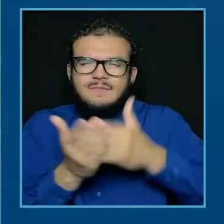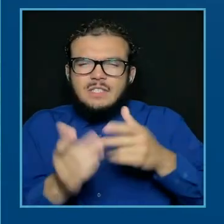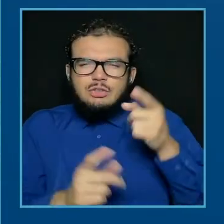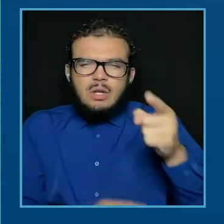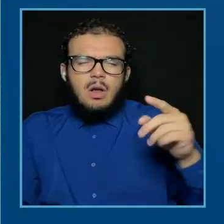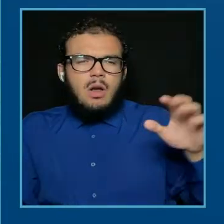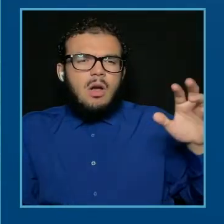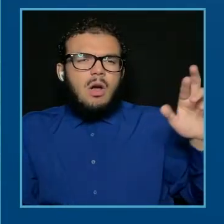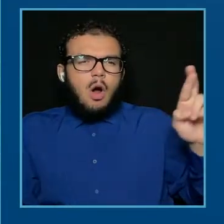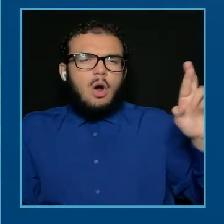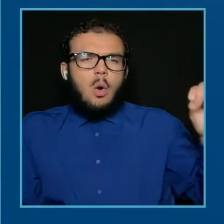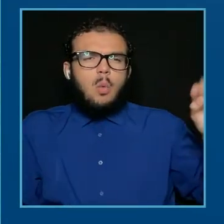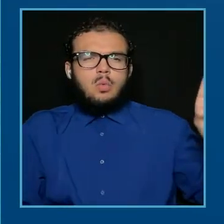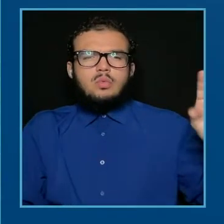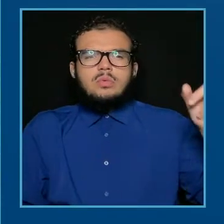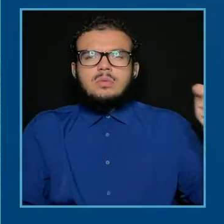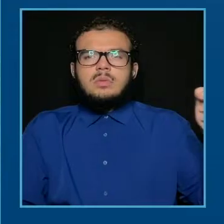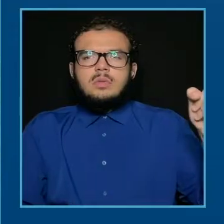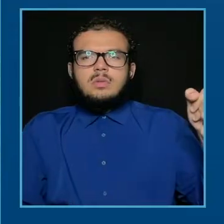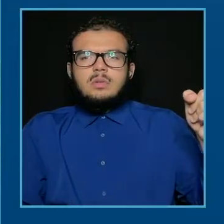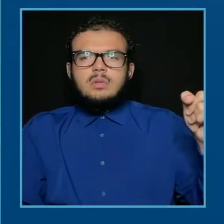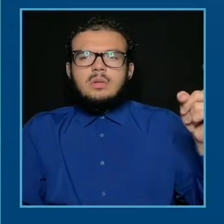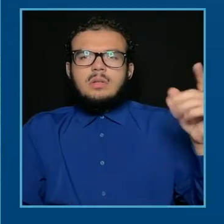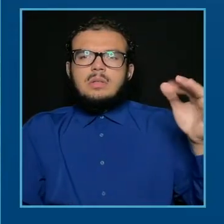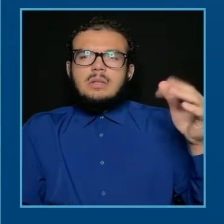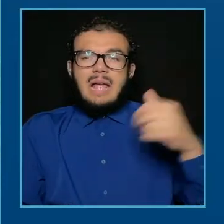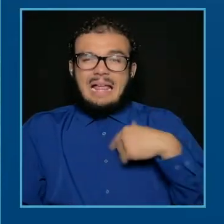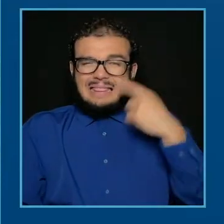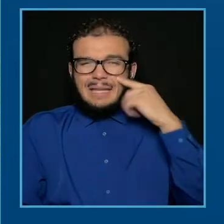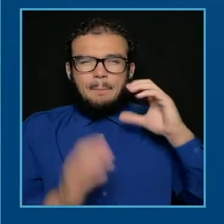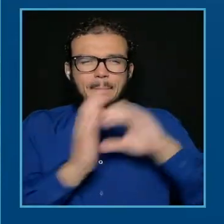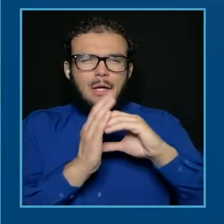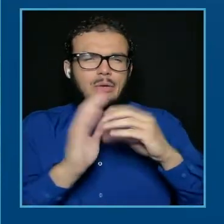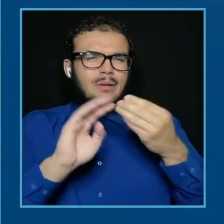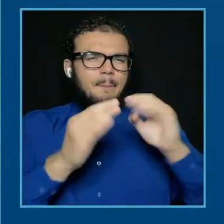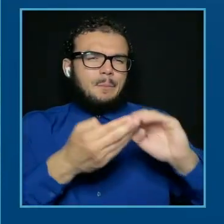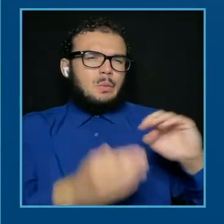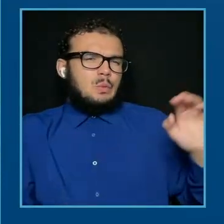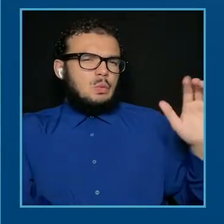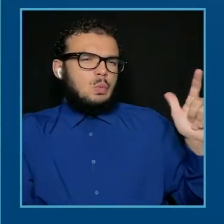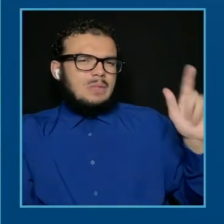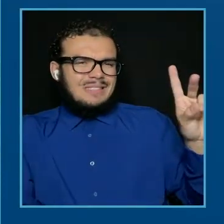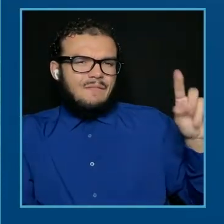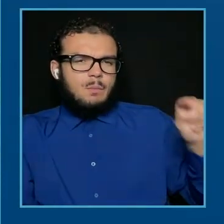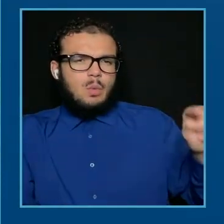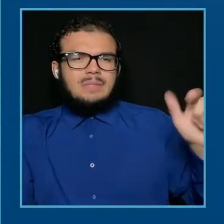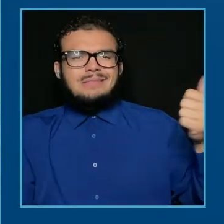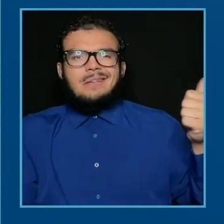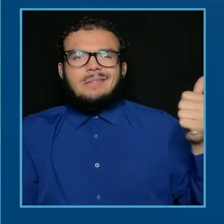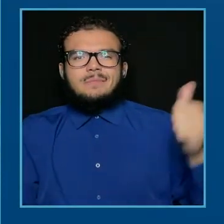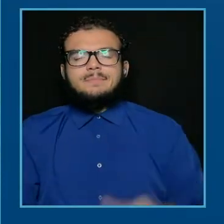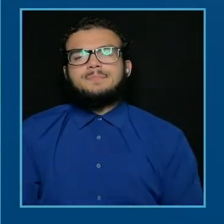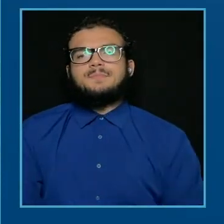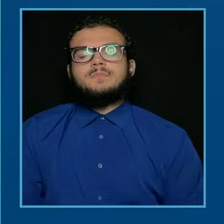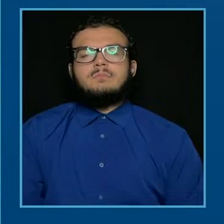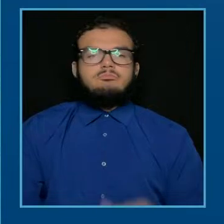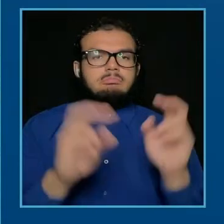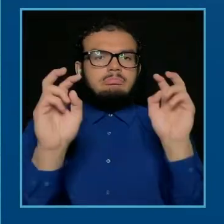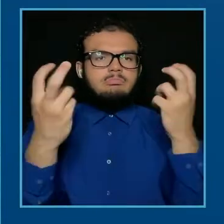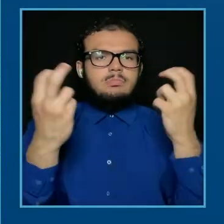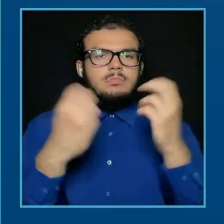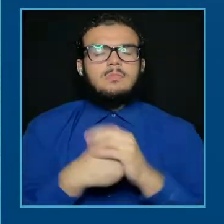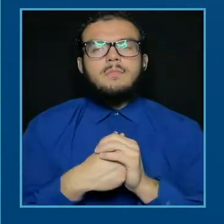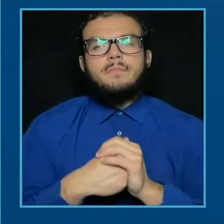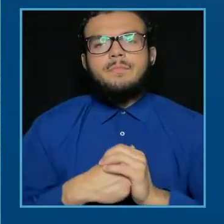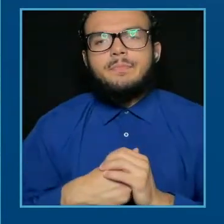R&R. One of them was, I think, paragraph 2710, stating that, well,